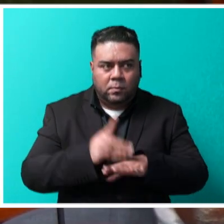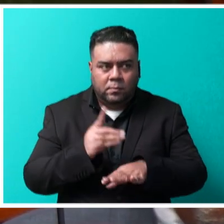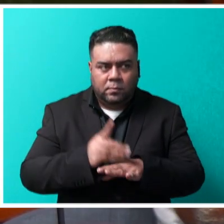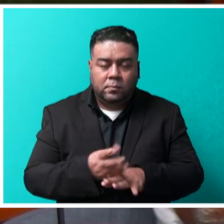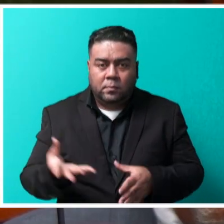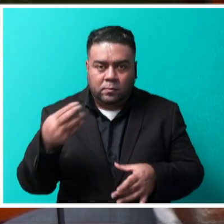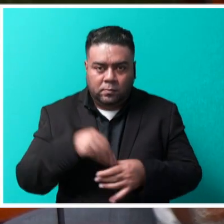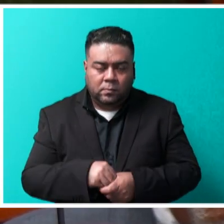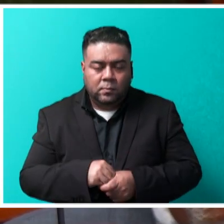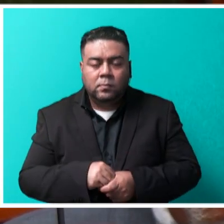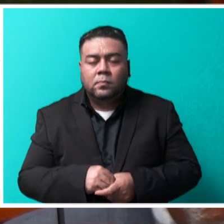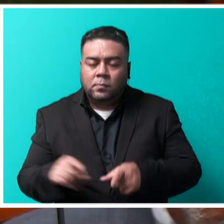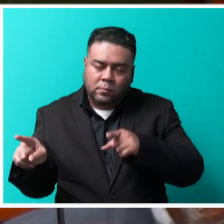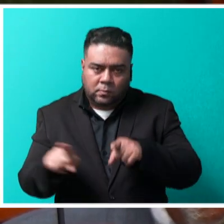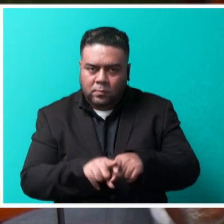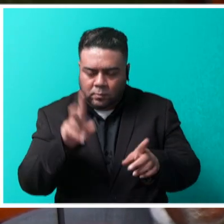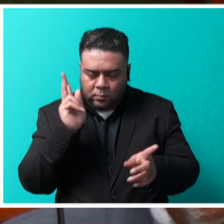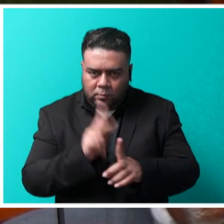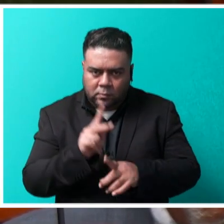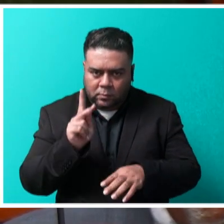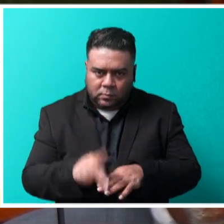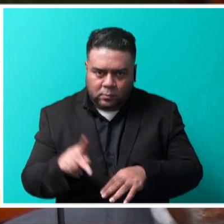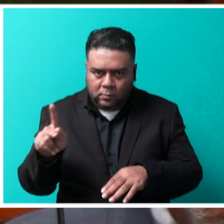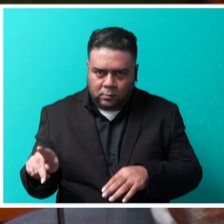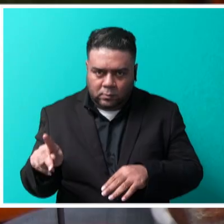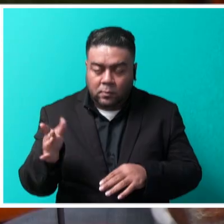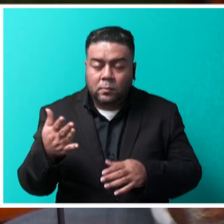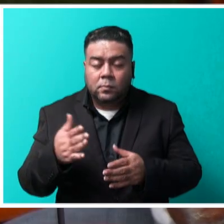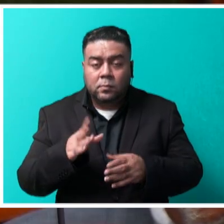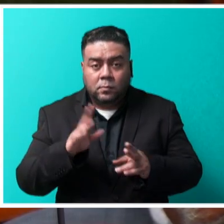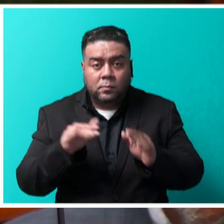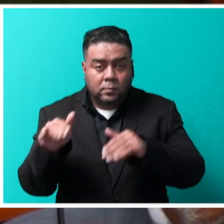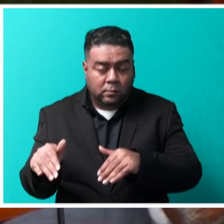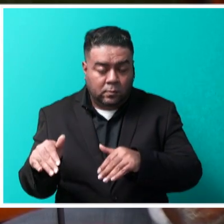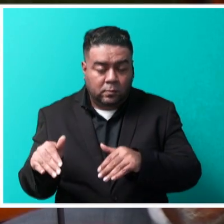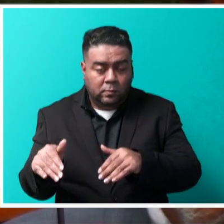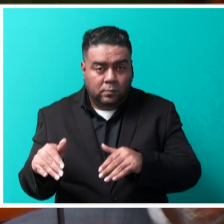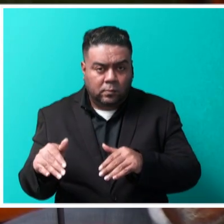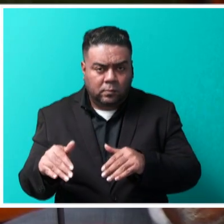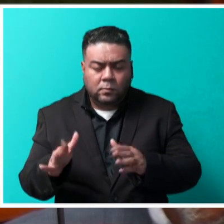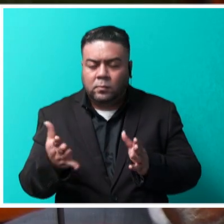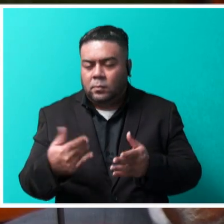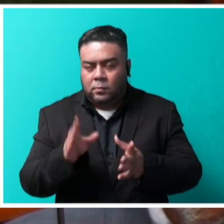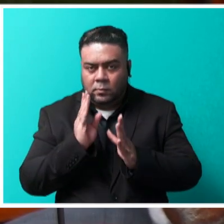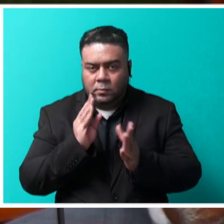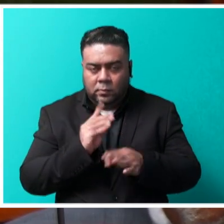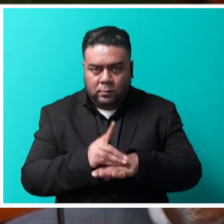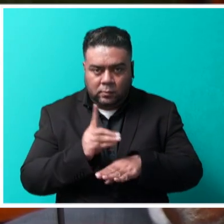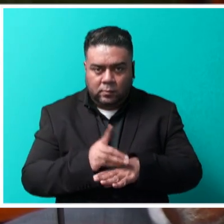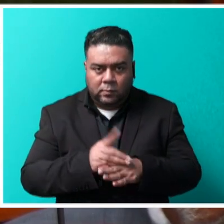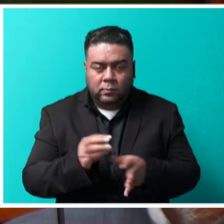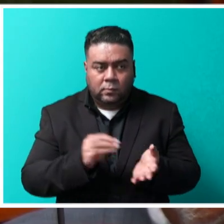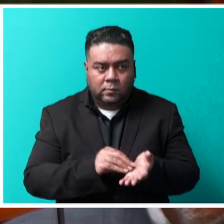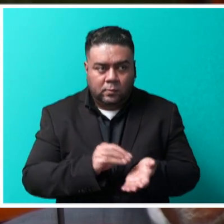inclusion, equity, and the meaningful participation of people with disabilities. Disability services remain a top priority for this government,